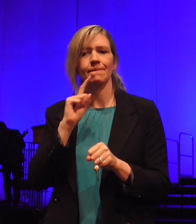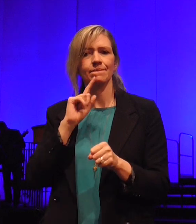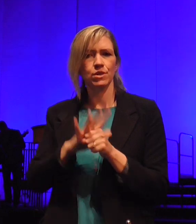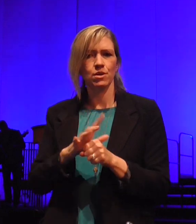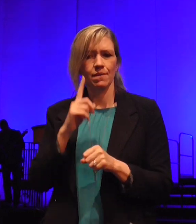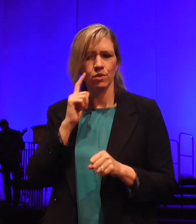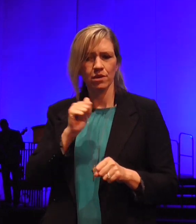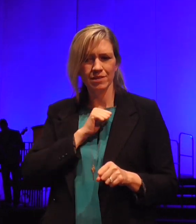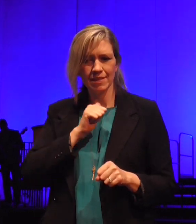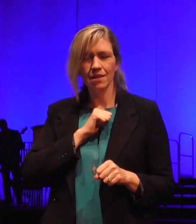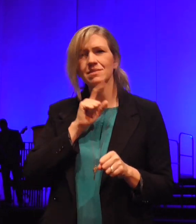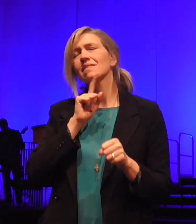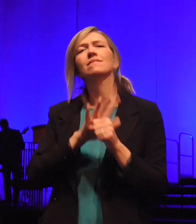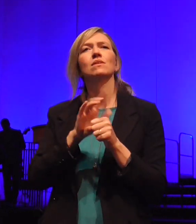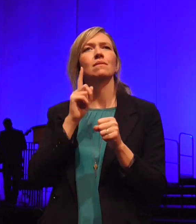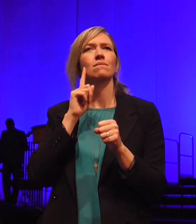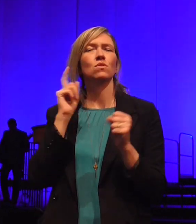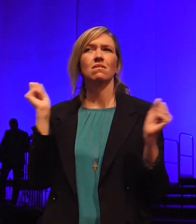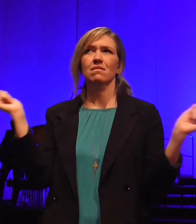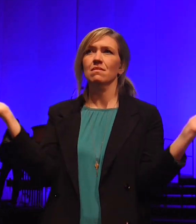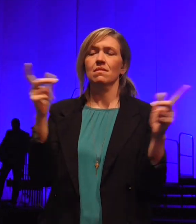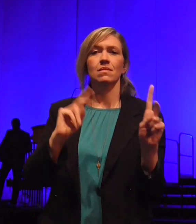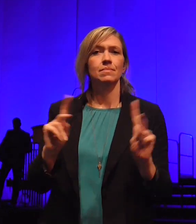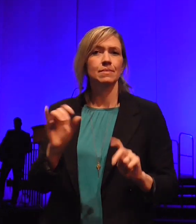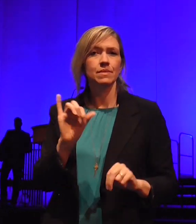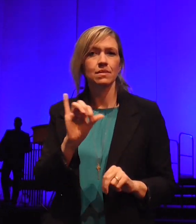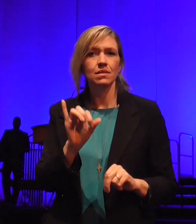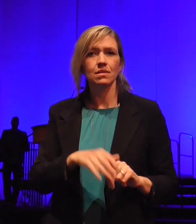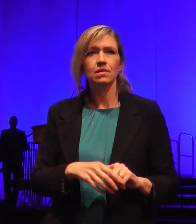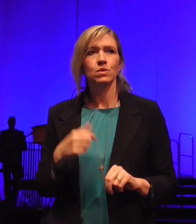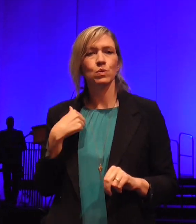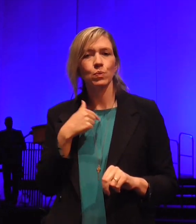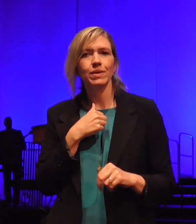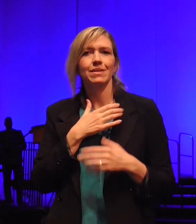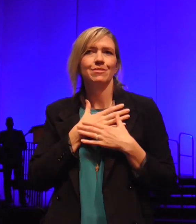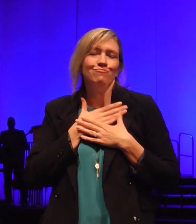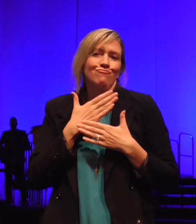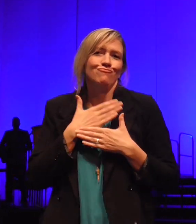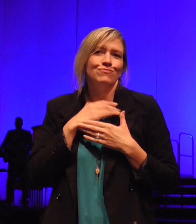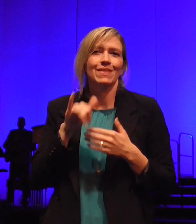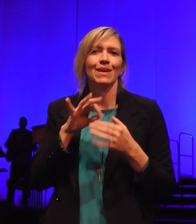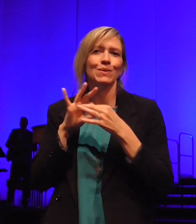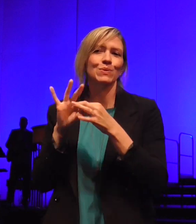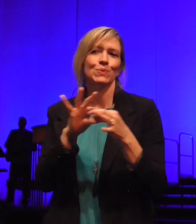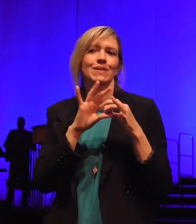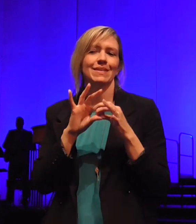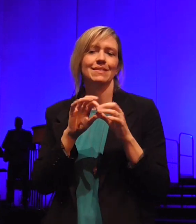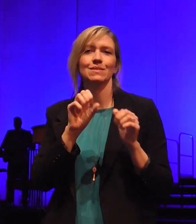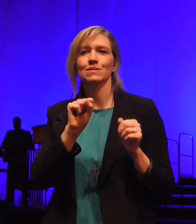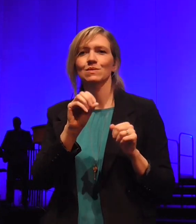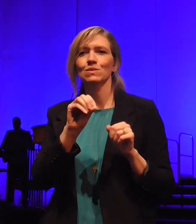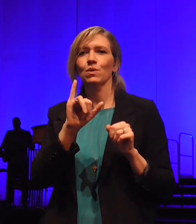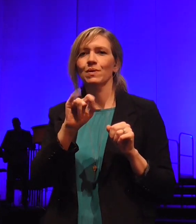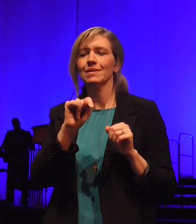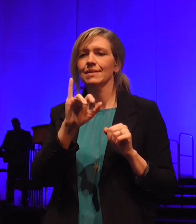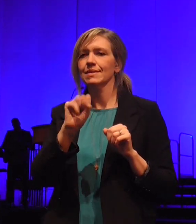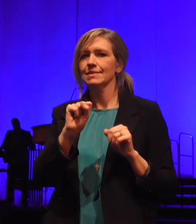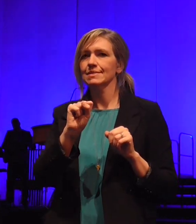for ourselves, we affirm for everyone else as well, and we rejoice in that unity. And so it